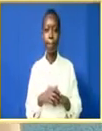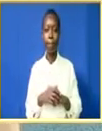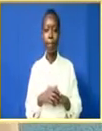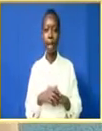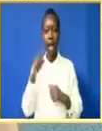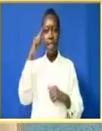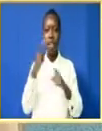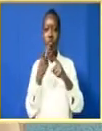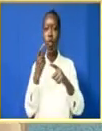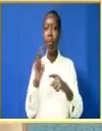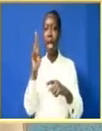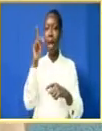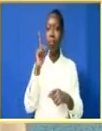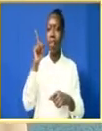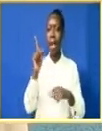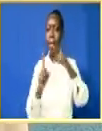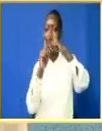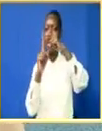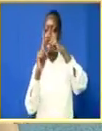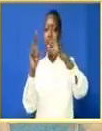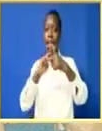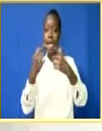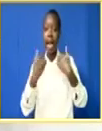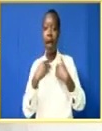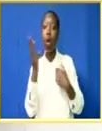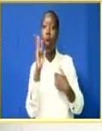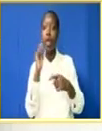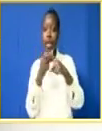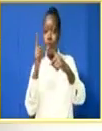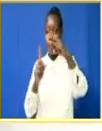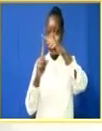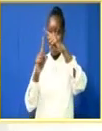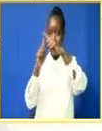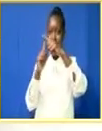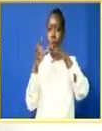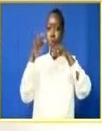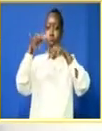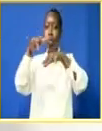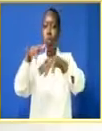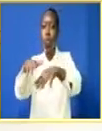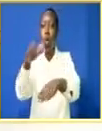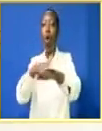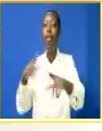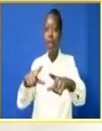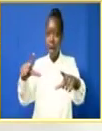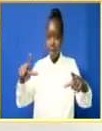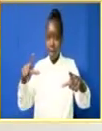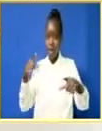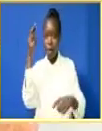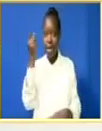roof, and we have the water from the roof flowing down to the ground. Very good. I see you have gotten my hint. Yes, I have. The